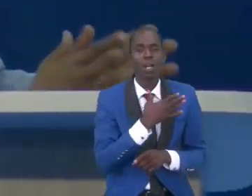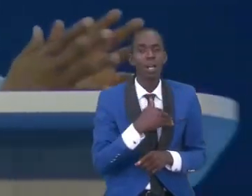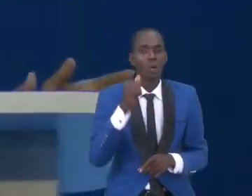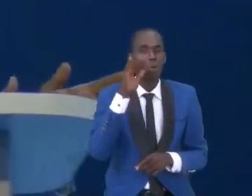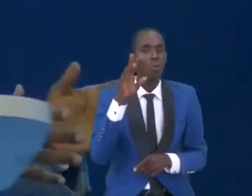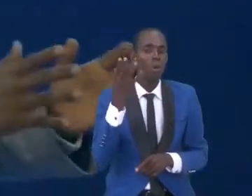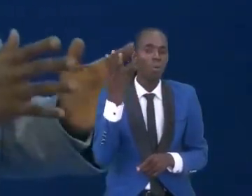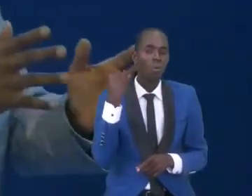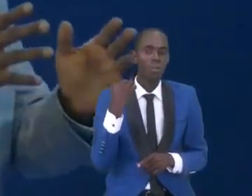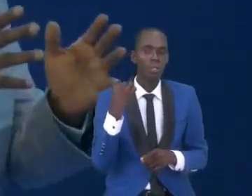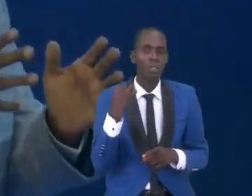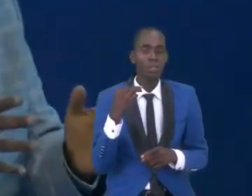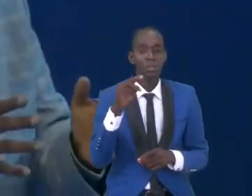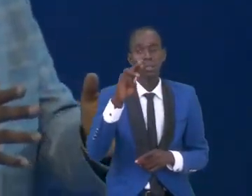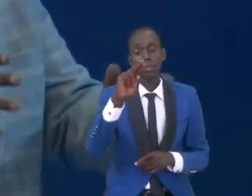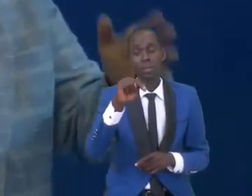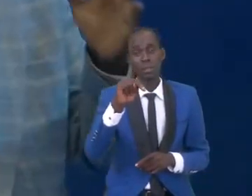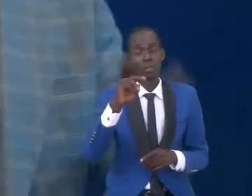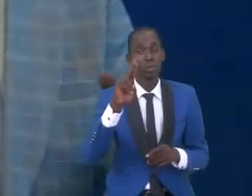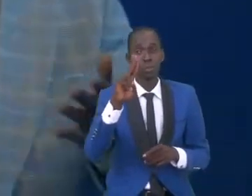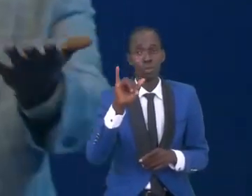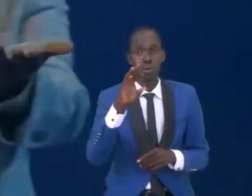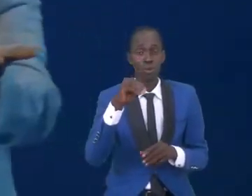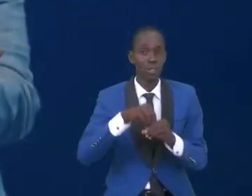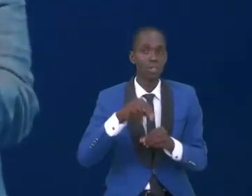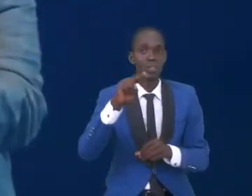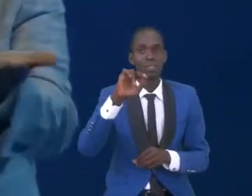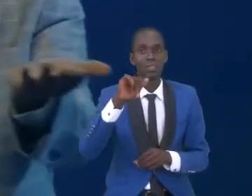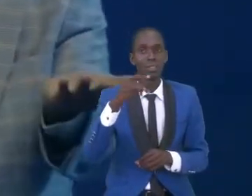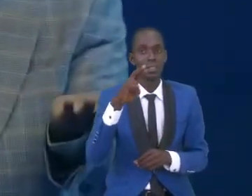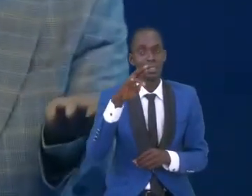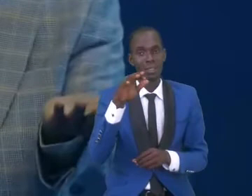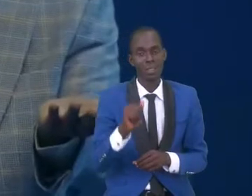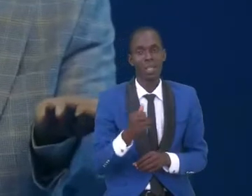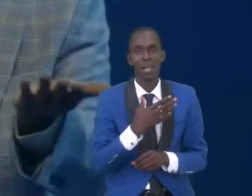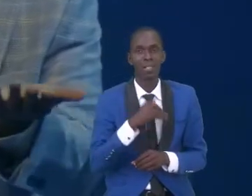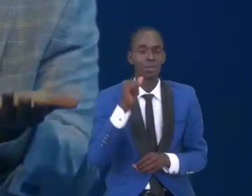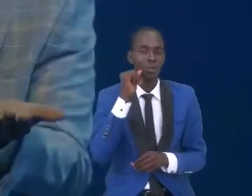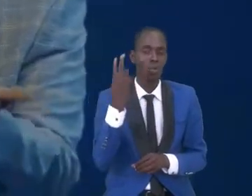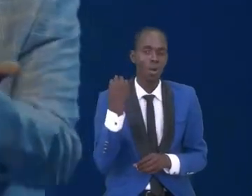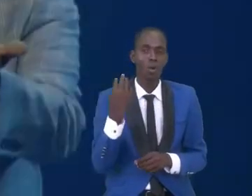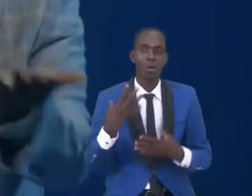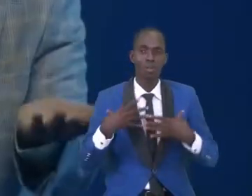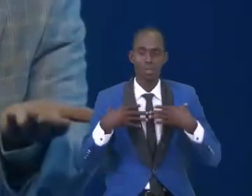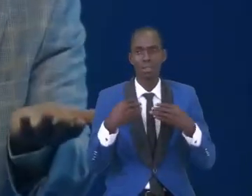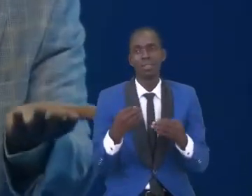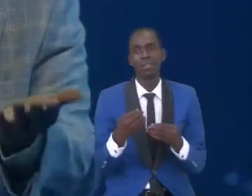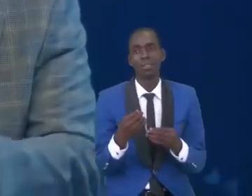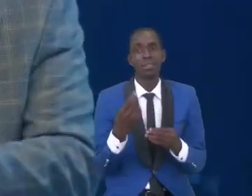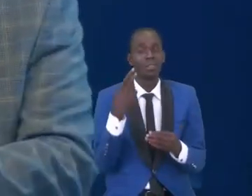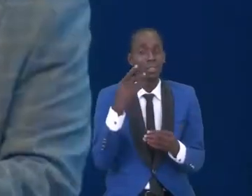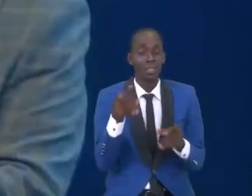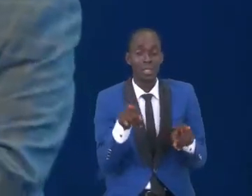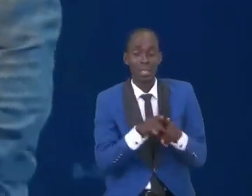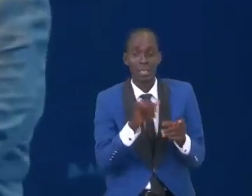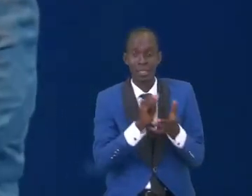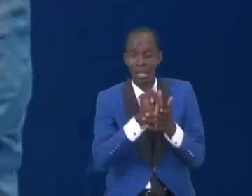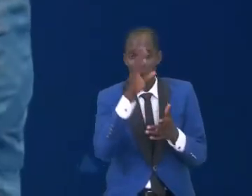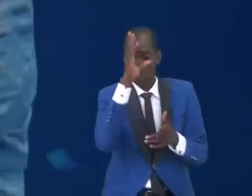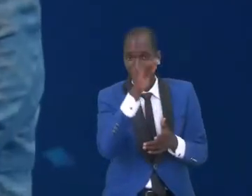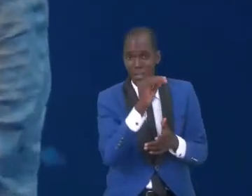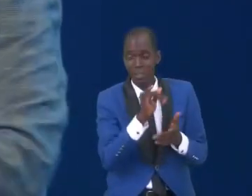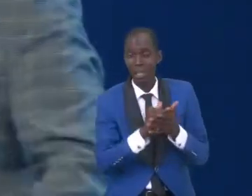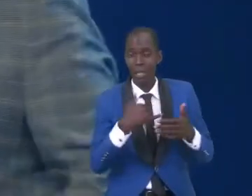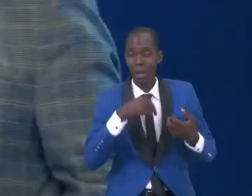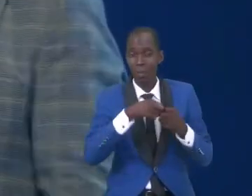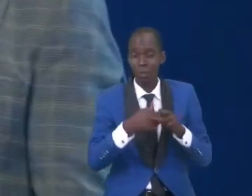of 40 years problem. Like the man we're reading about. The man had had the problem for 40 years. She